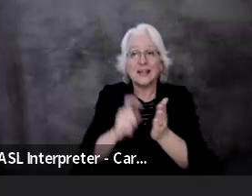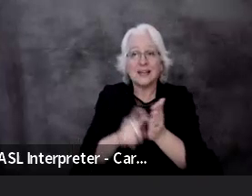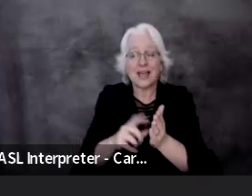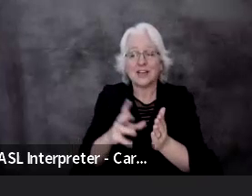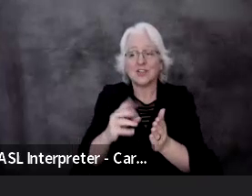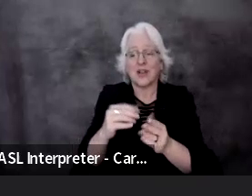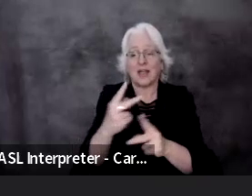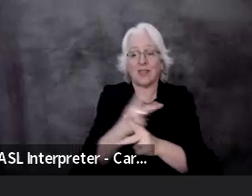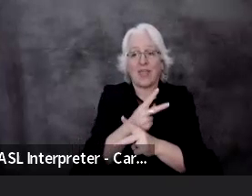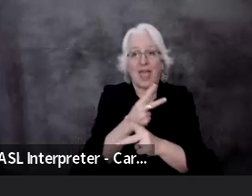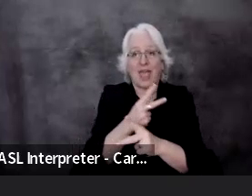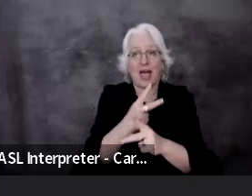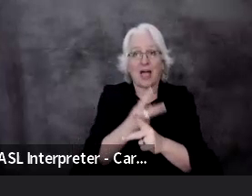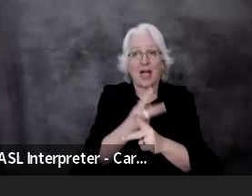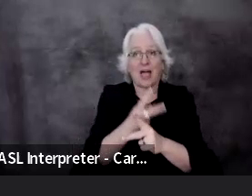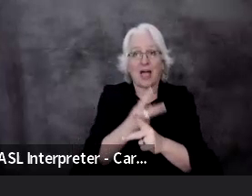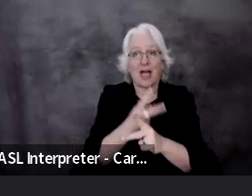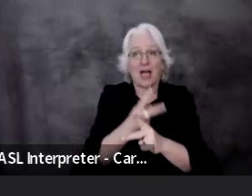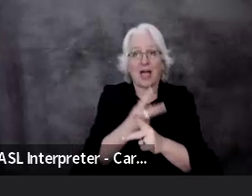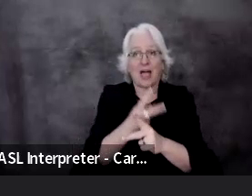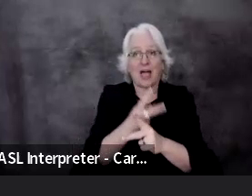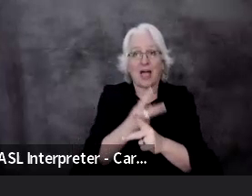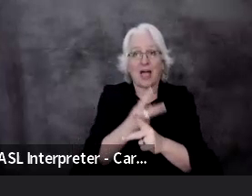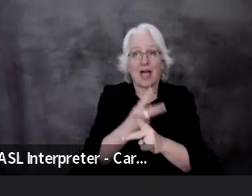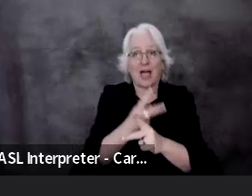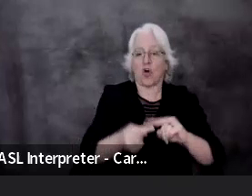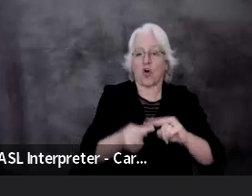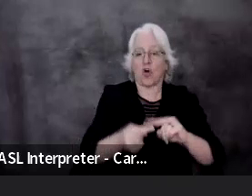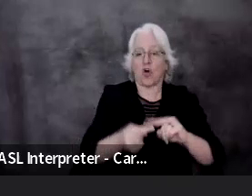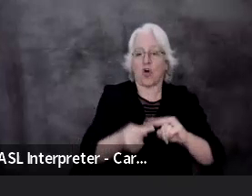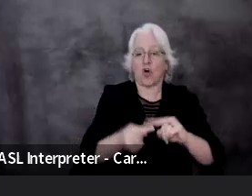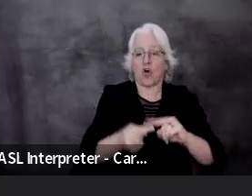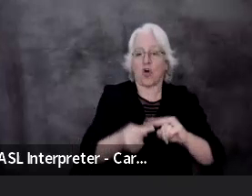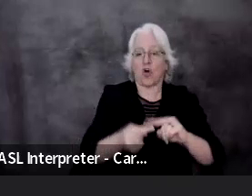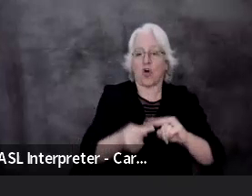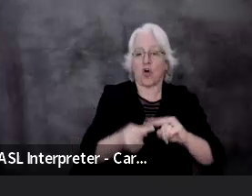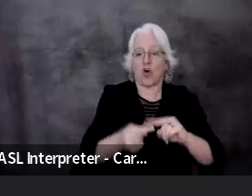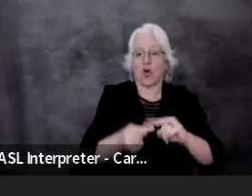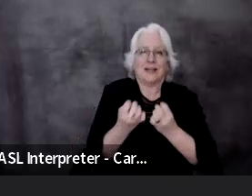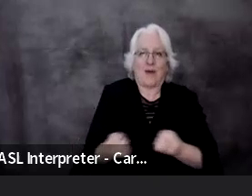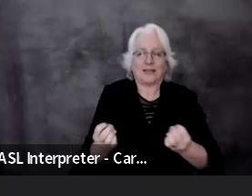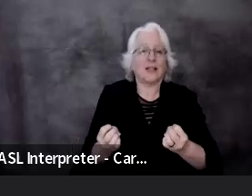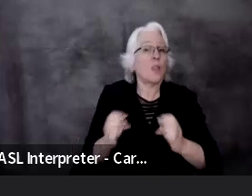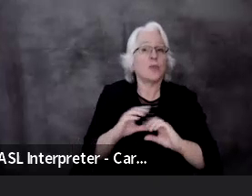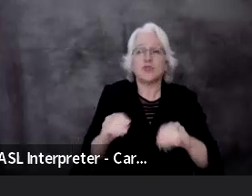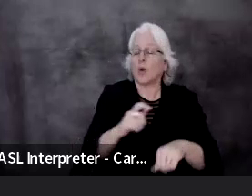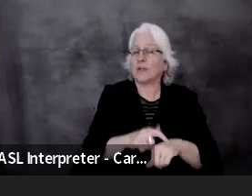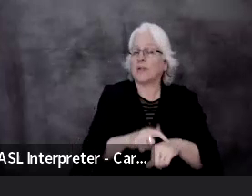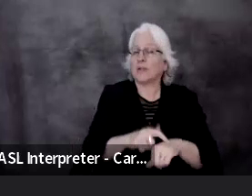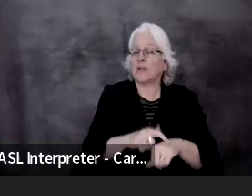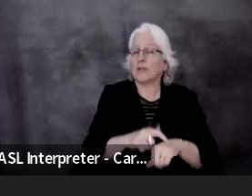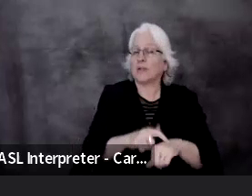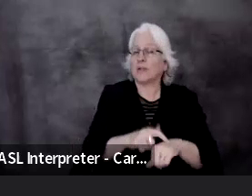serious harm to people or their assistive devices, and there is no time to appeal, and who is liable is still